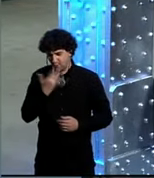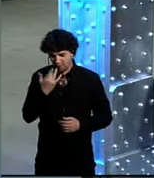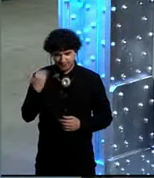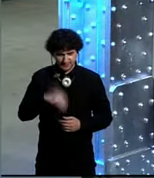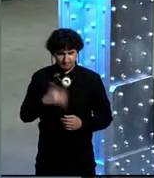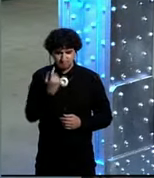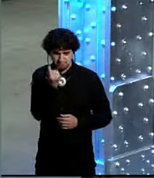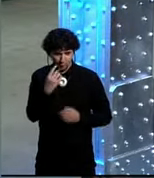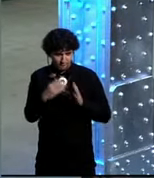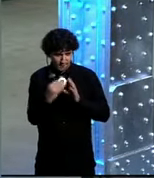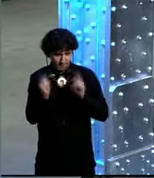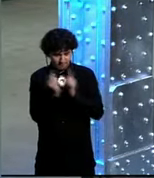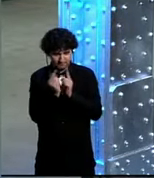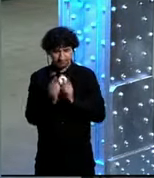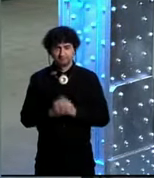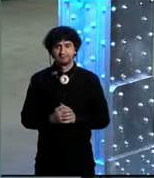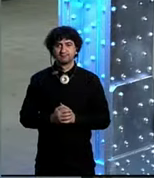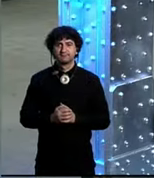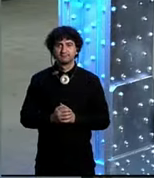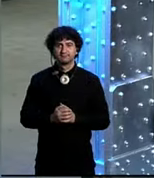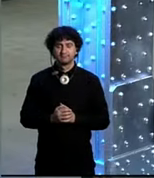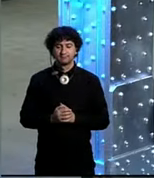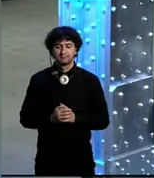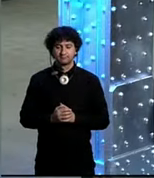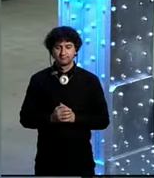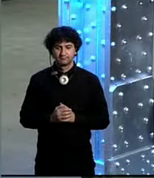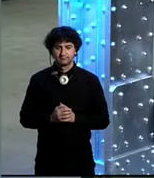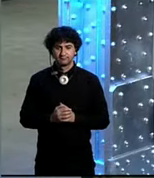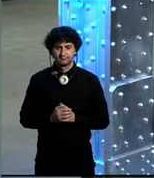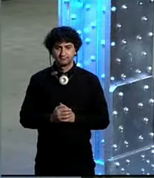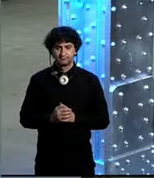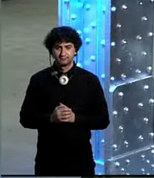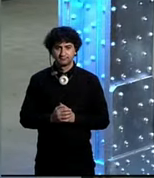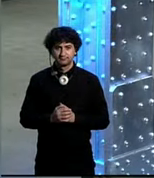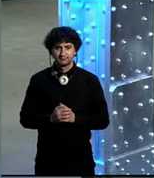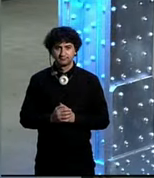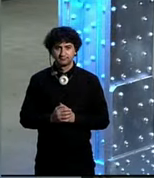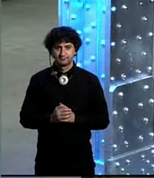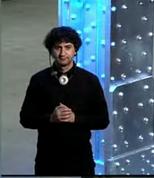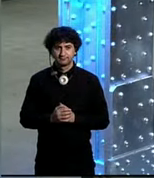Bennet Diaries. It is universally acknowledged that a single man in possession of a good fortune